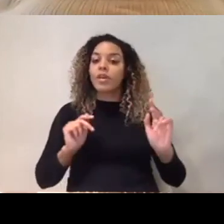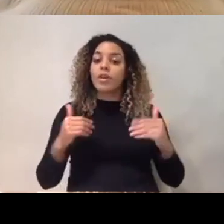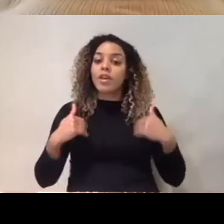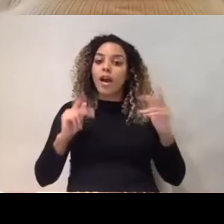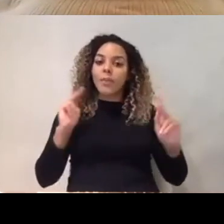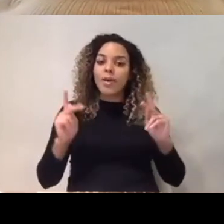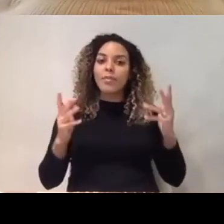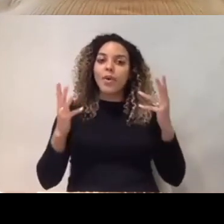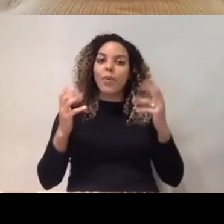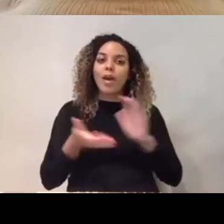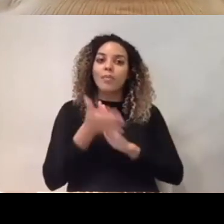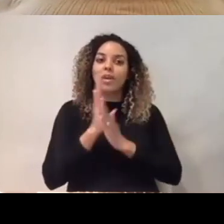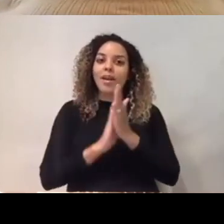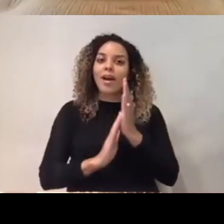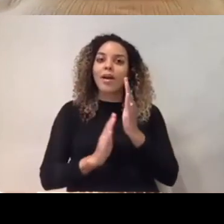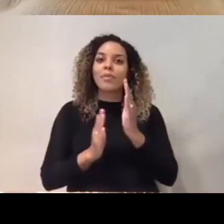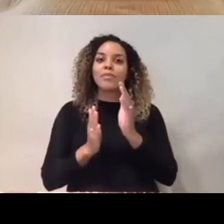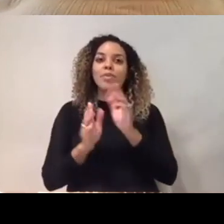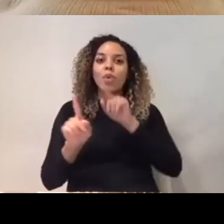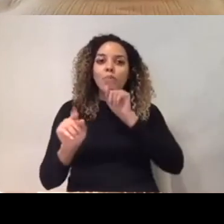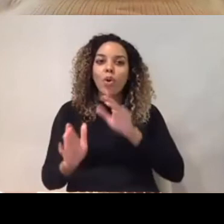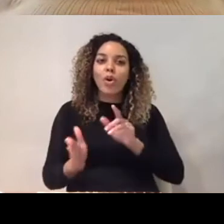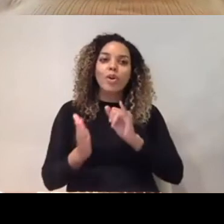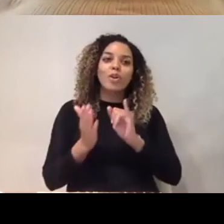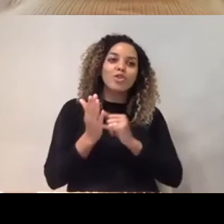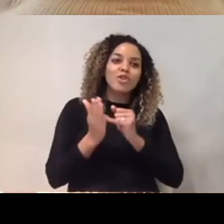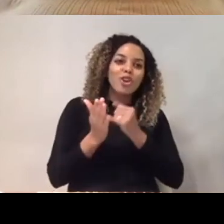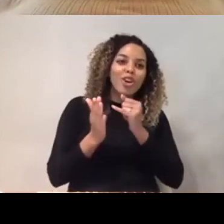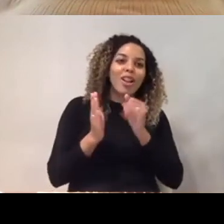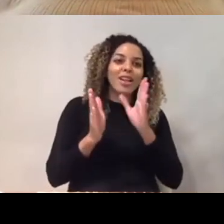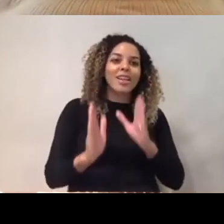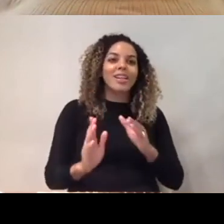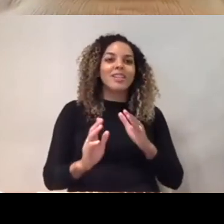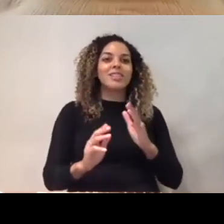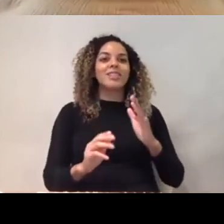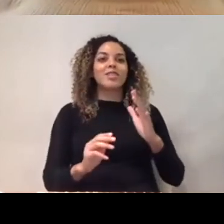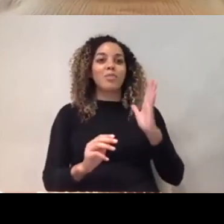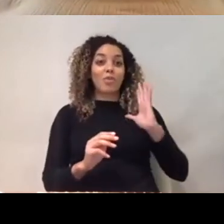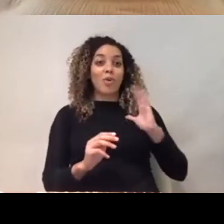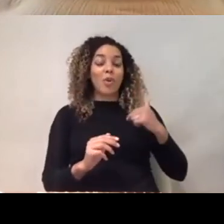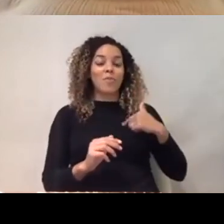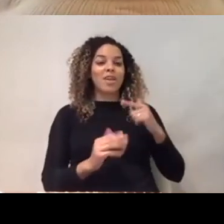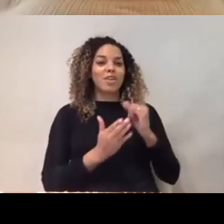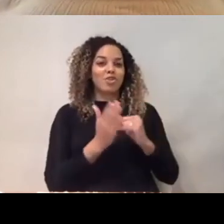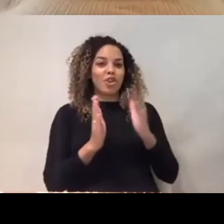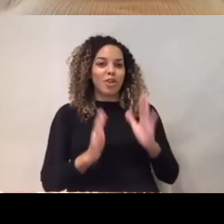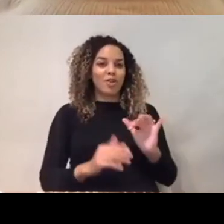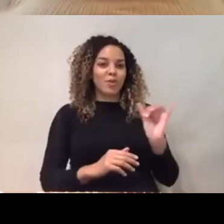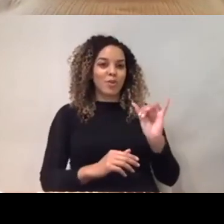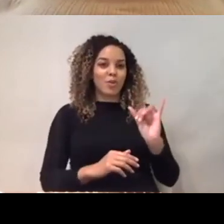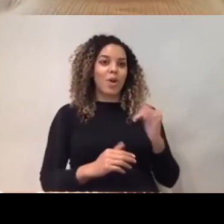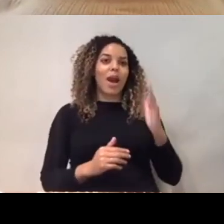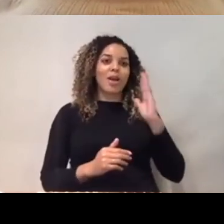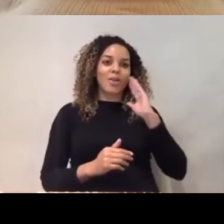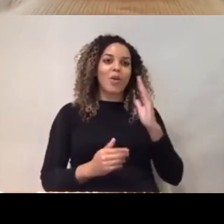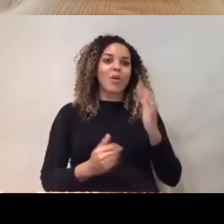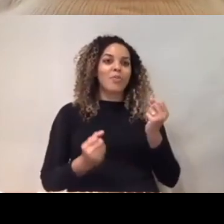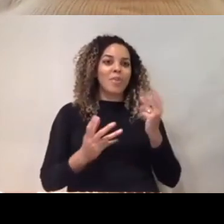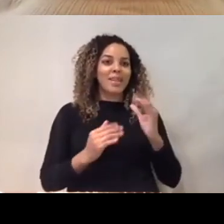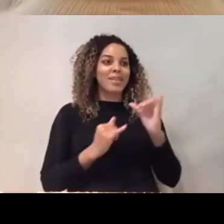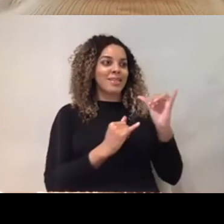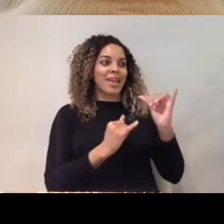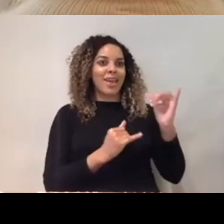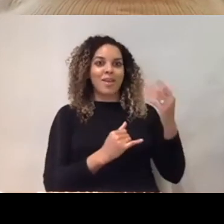everyone. It's as Tatiana mentioned, I'm a former journalist, and I know there are a lot of former journalists out there.